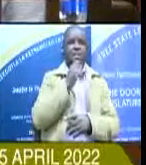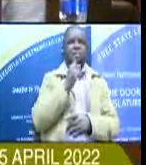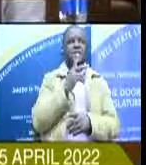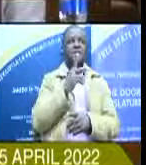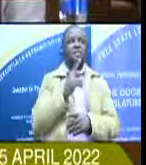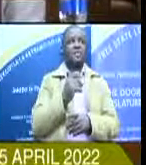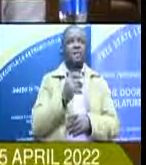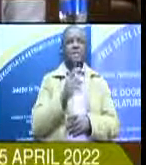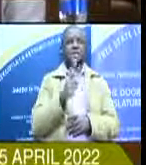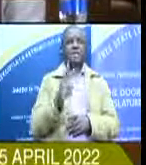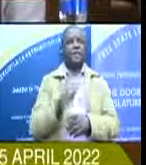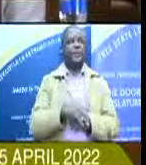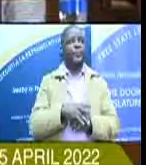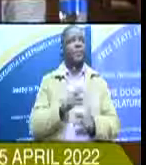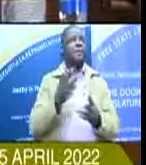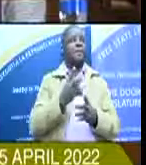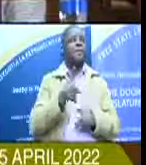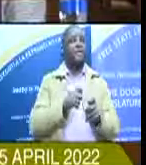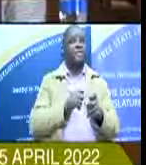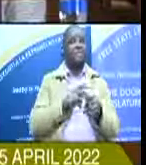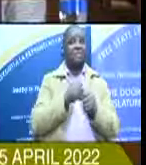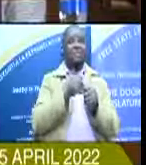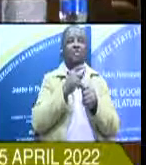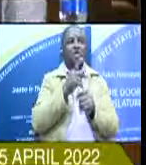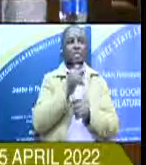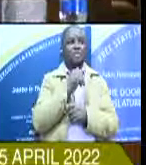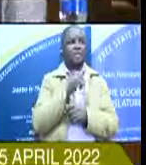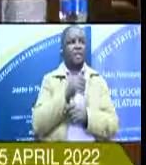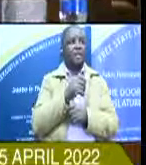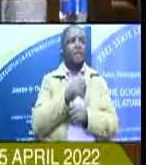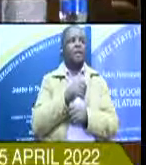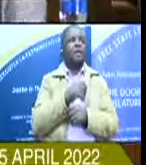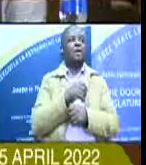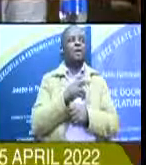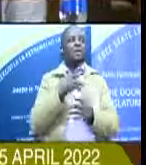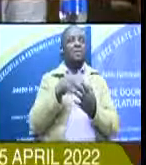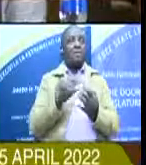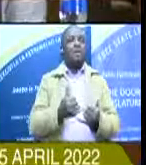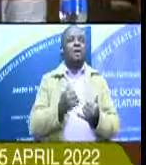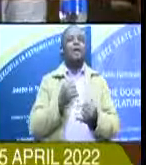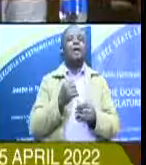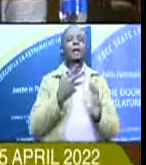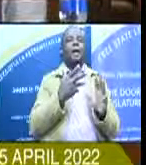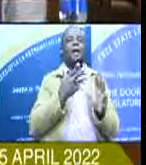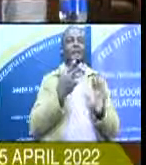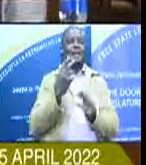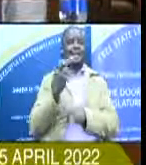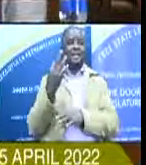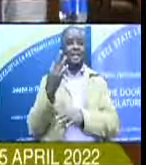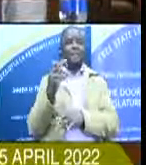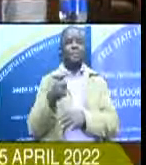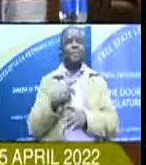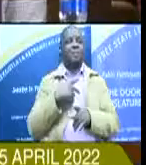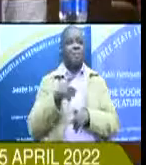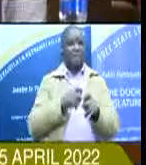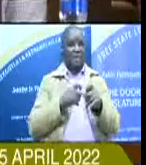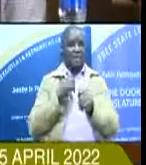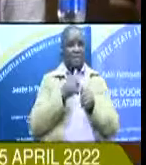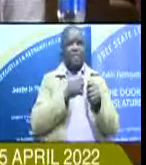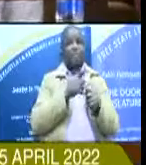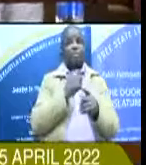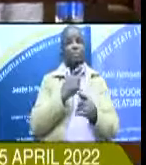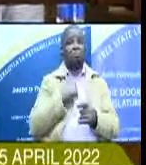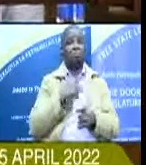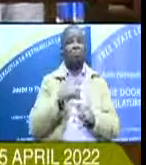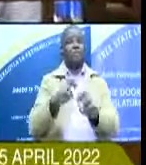and those who defaulted on the treatment. To date, 893 defaulting patients were traced